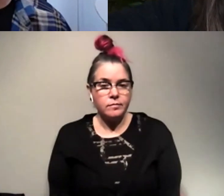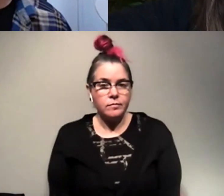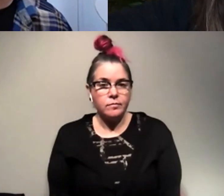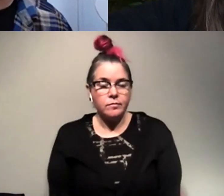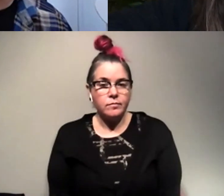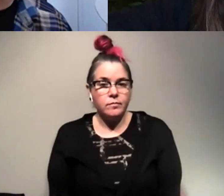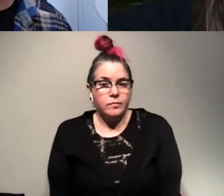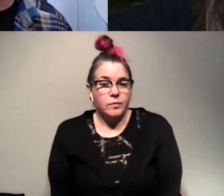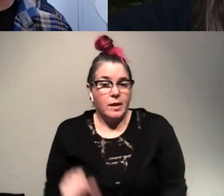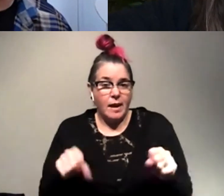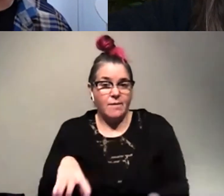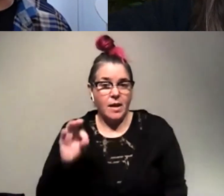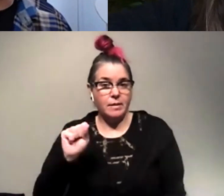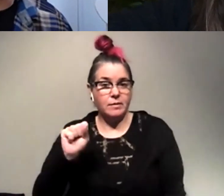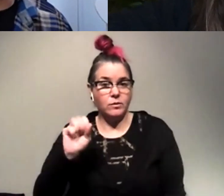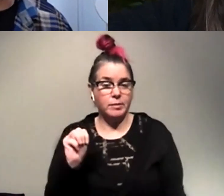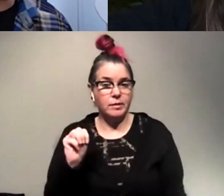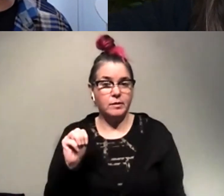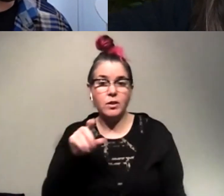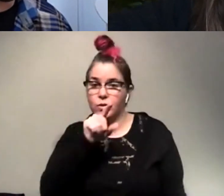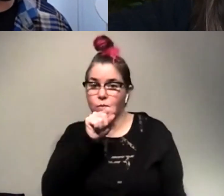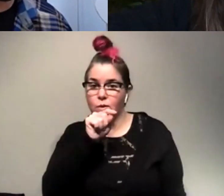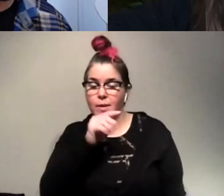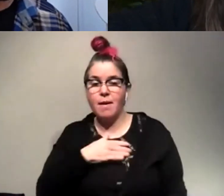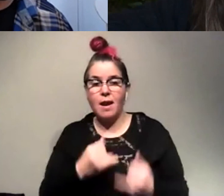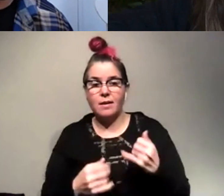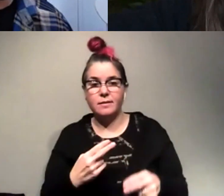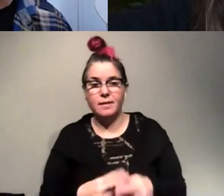You can find me on social media, on Twitter, and my last name.